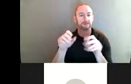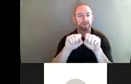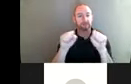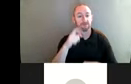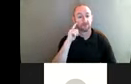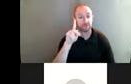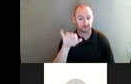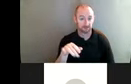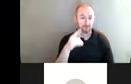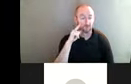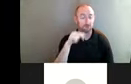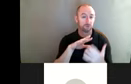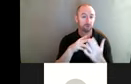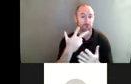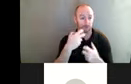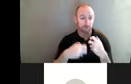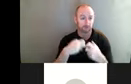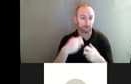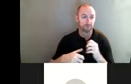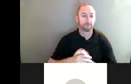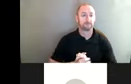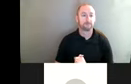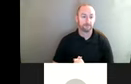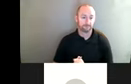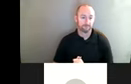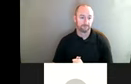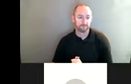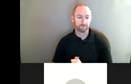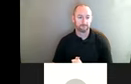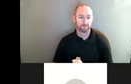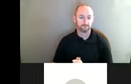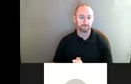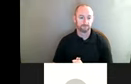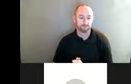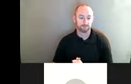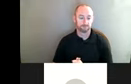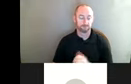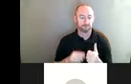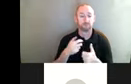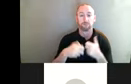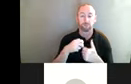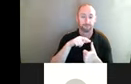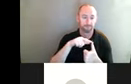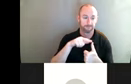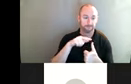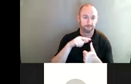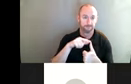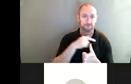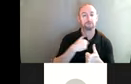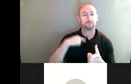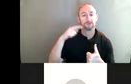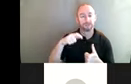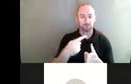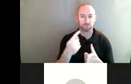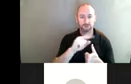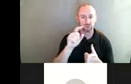three problems that we were confronted with. The first problem actually was we needed a single